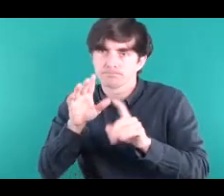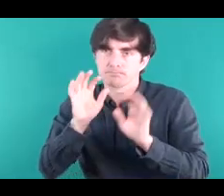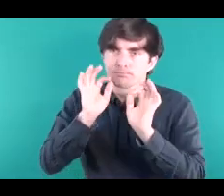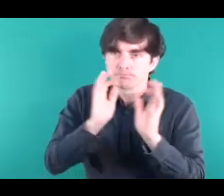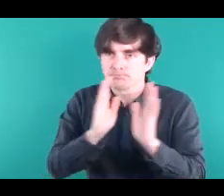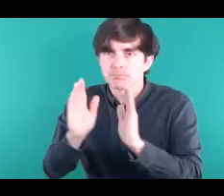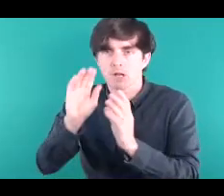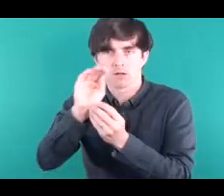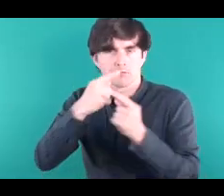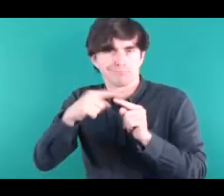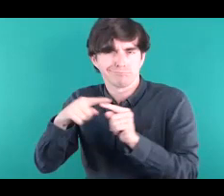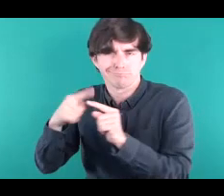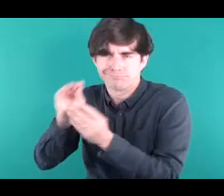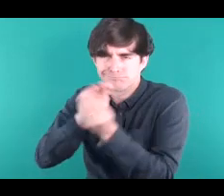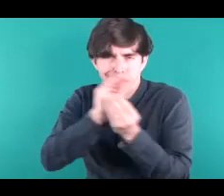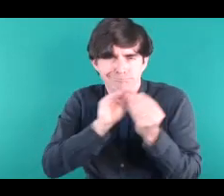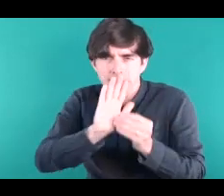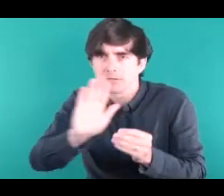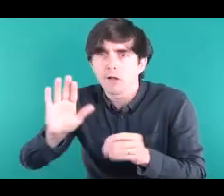income countries is